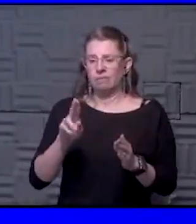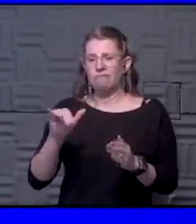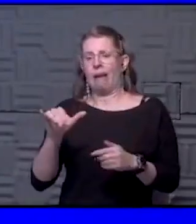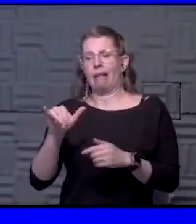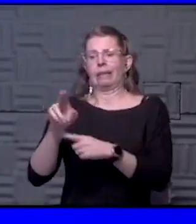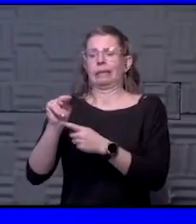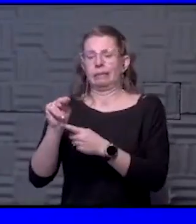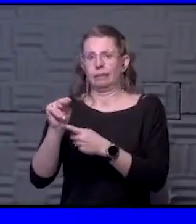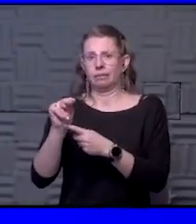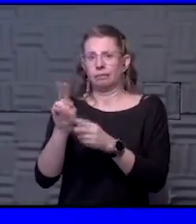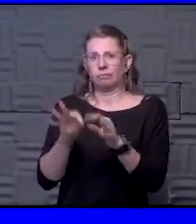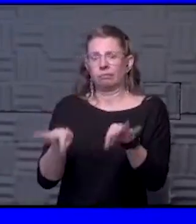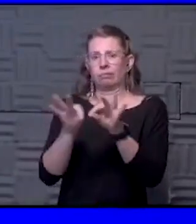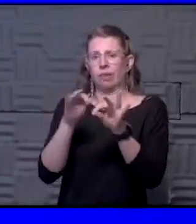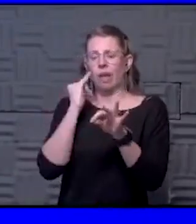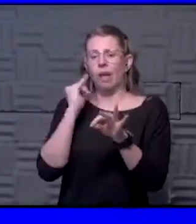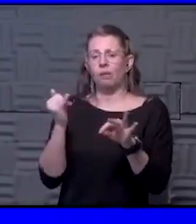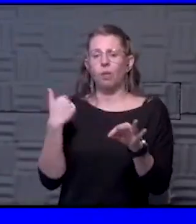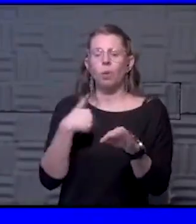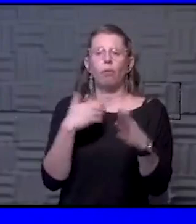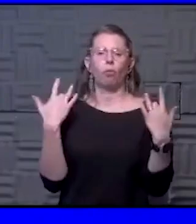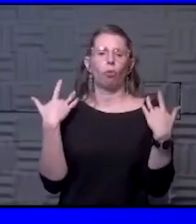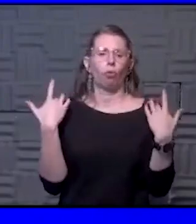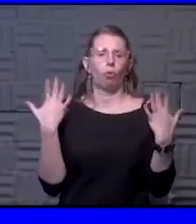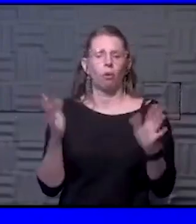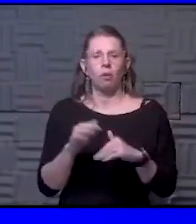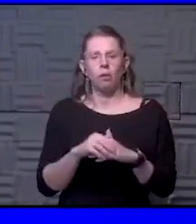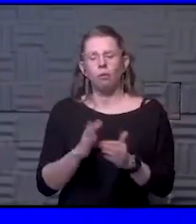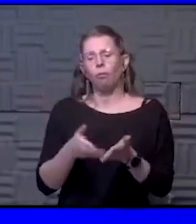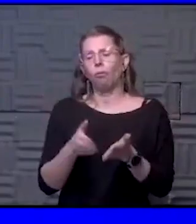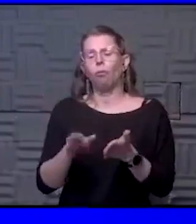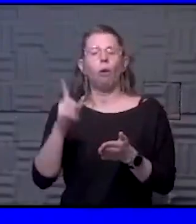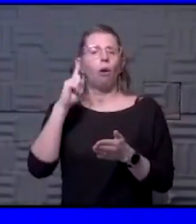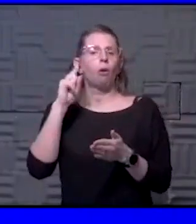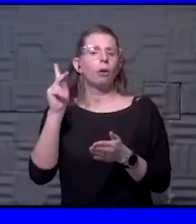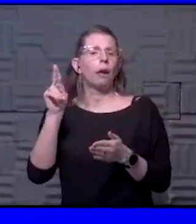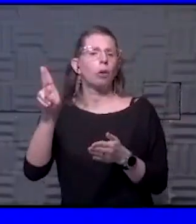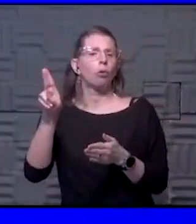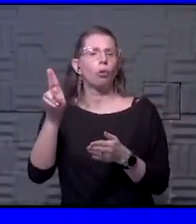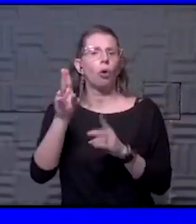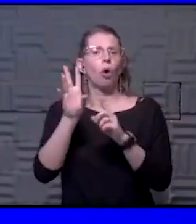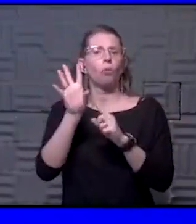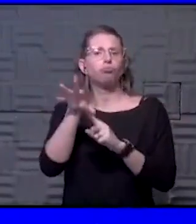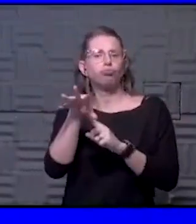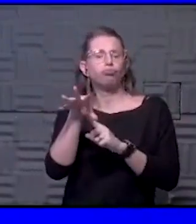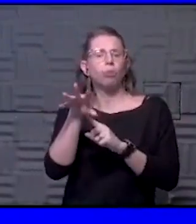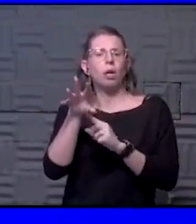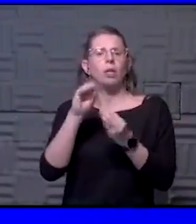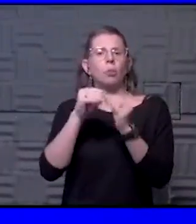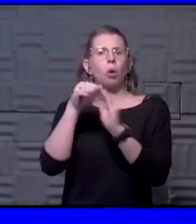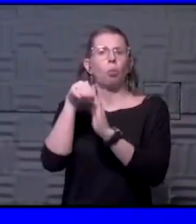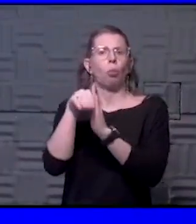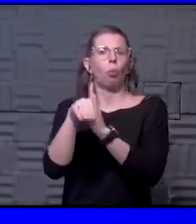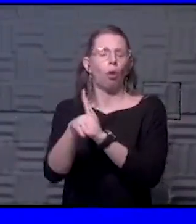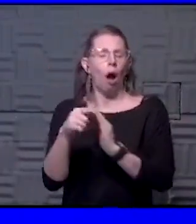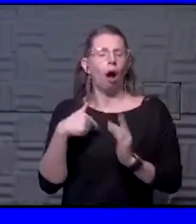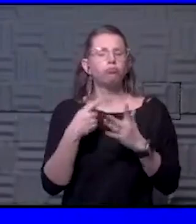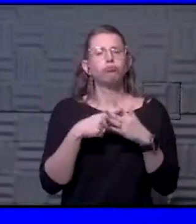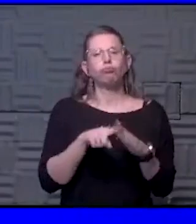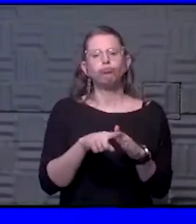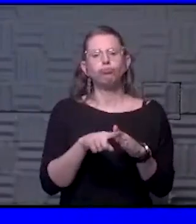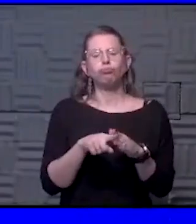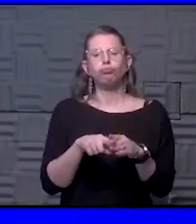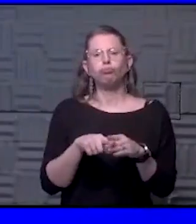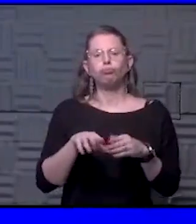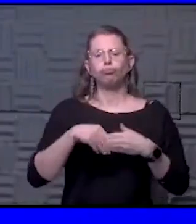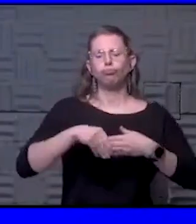important. If we sort of let our guard down and say, well, you know, I just heard on KU's broadcast today, numbers continue to go down, I can start loosening